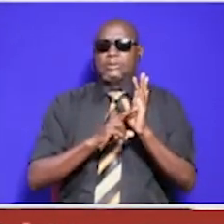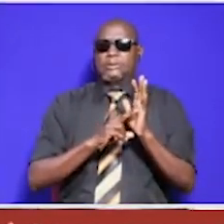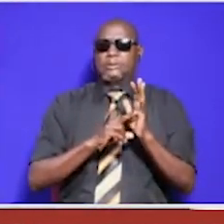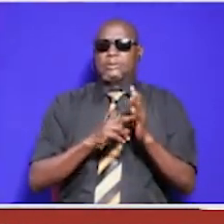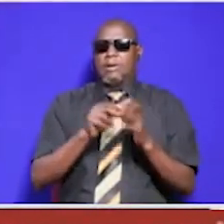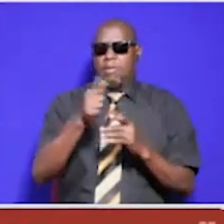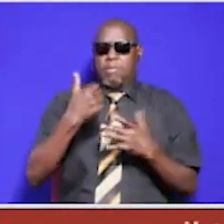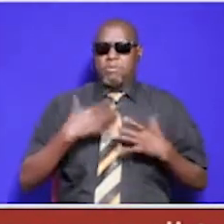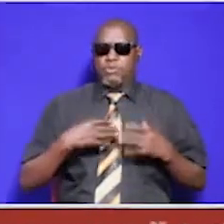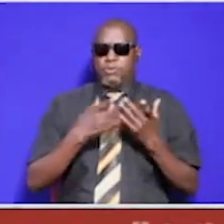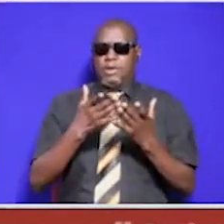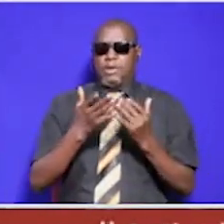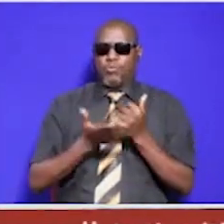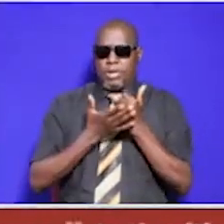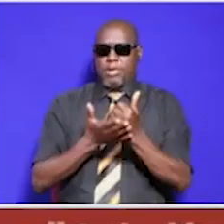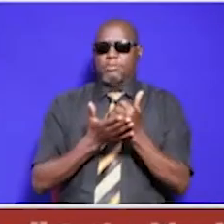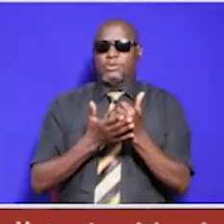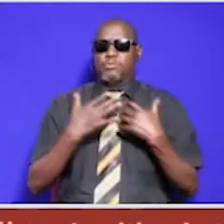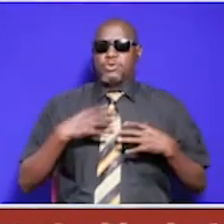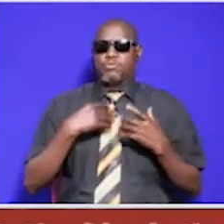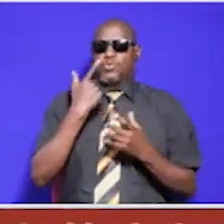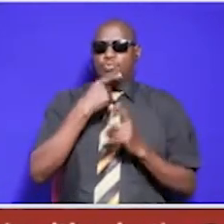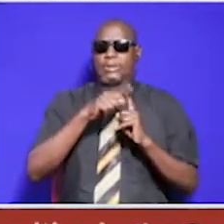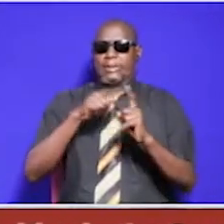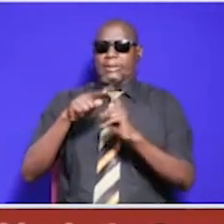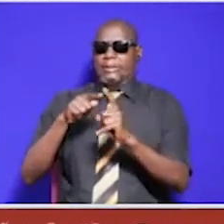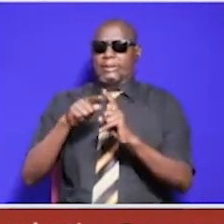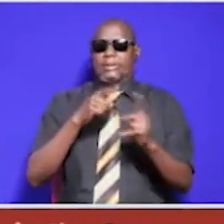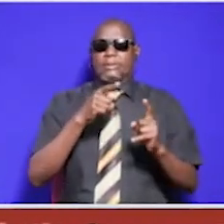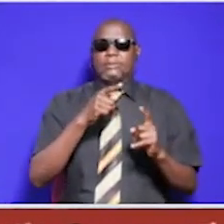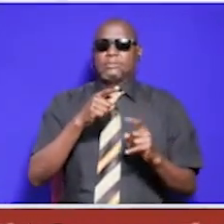out and help people that are being killed day and night, and they are